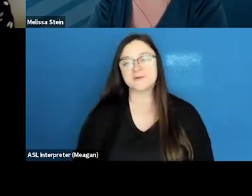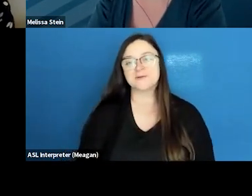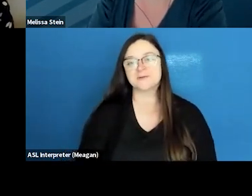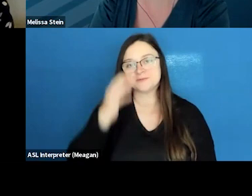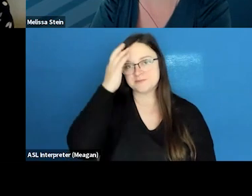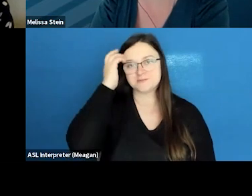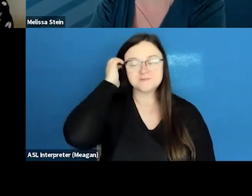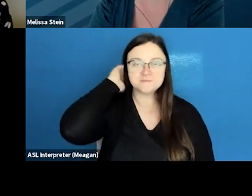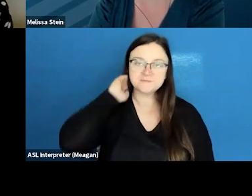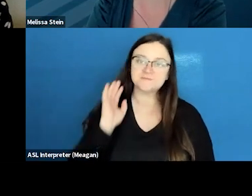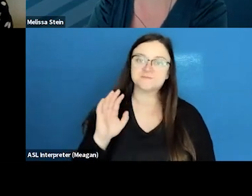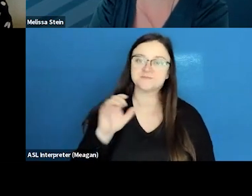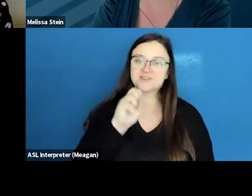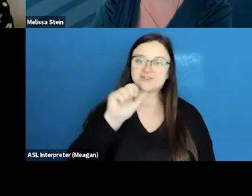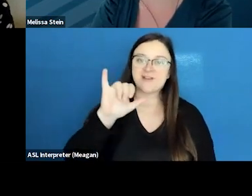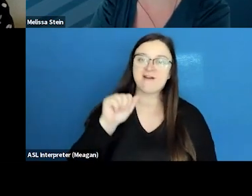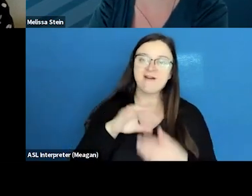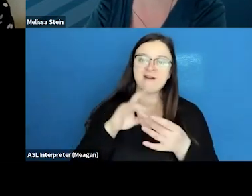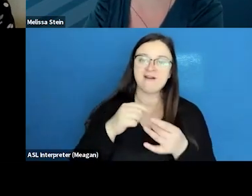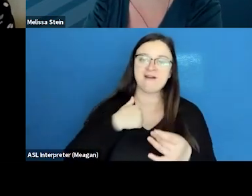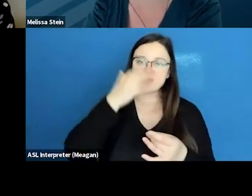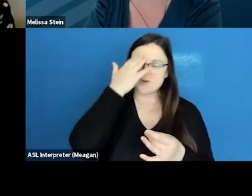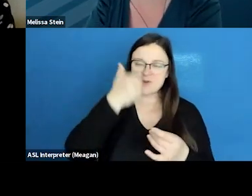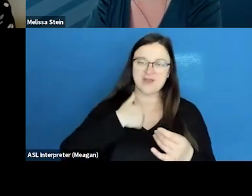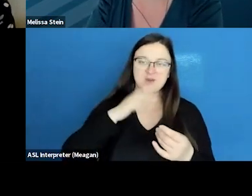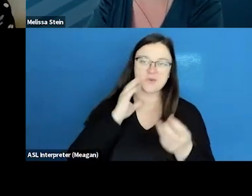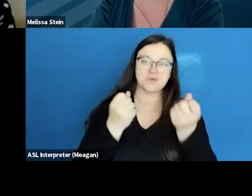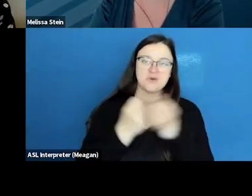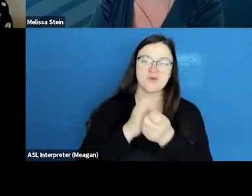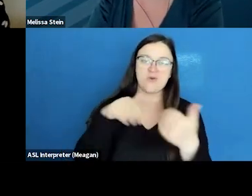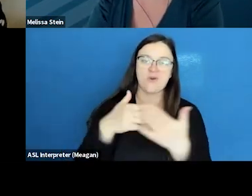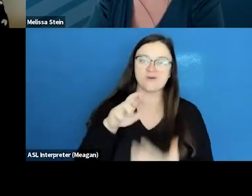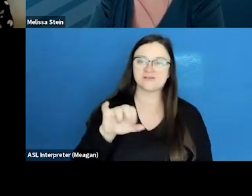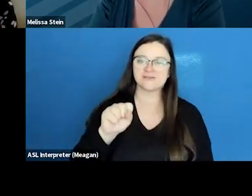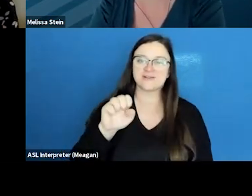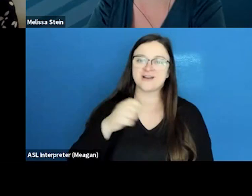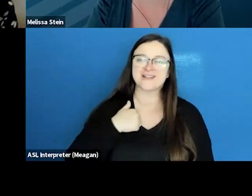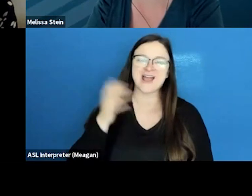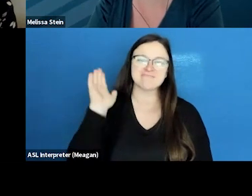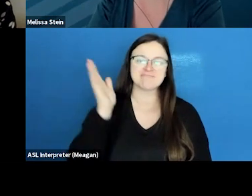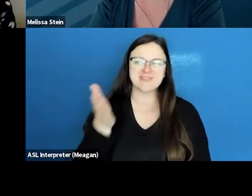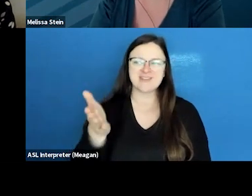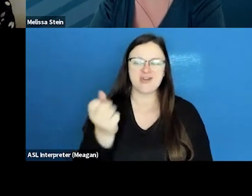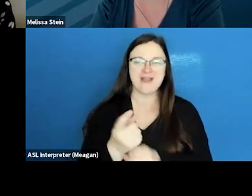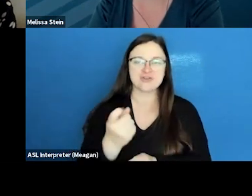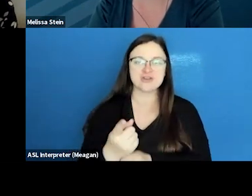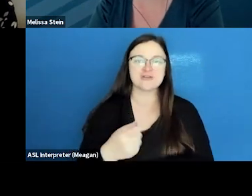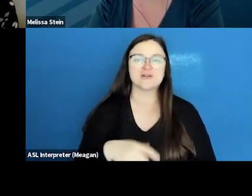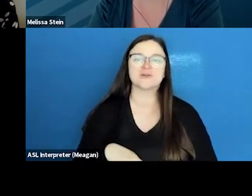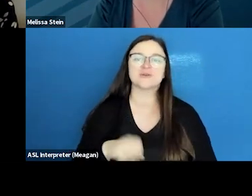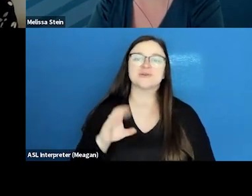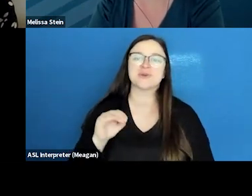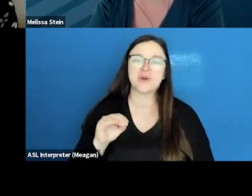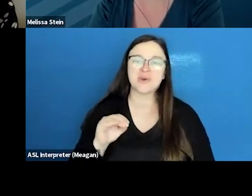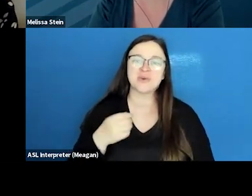can also just promote All Rise. I know I usually speak there every year, so I'm around, and I am currently branching more into my own